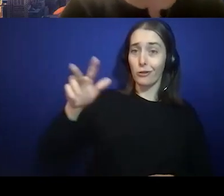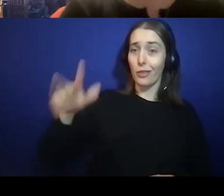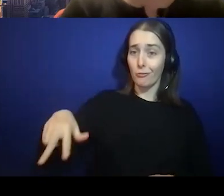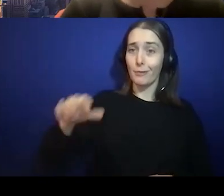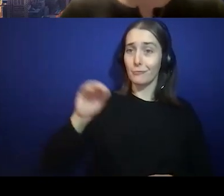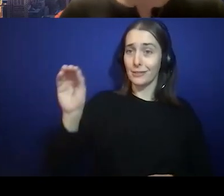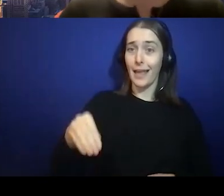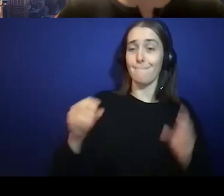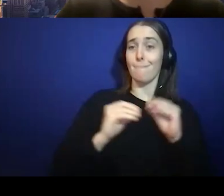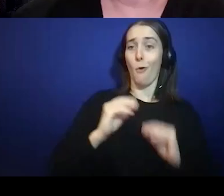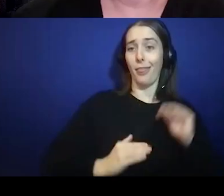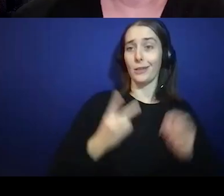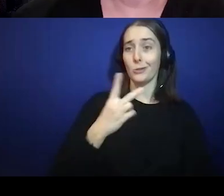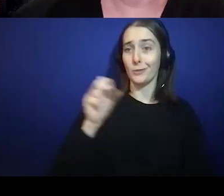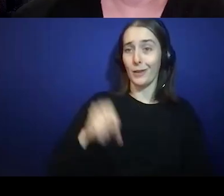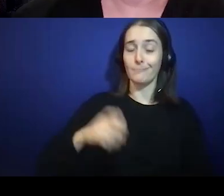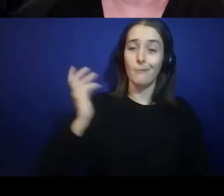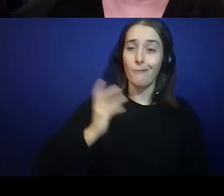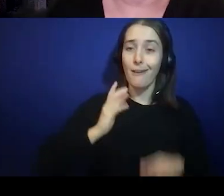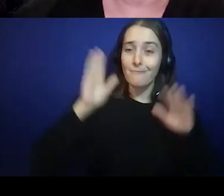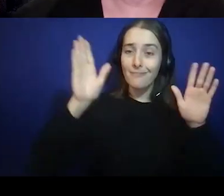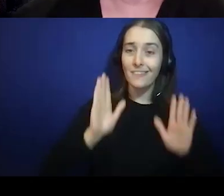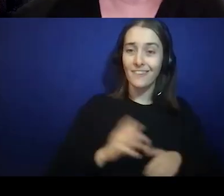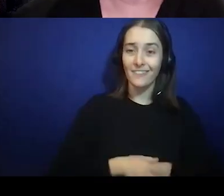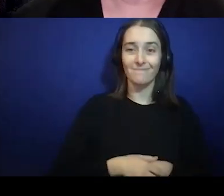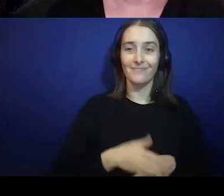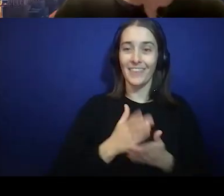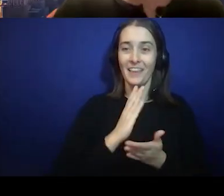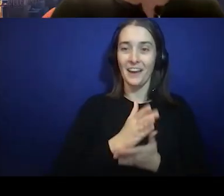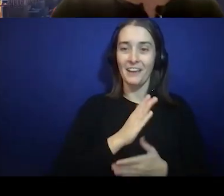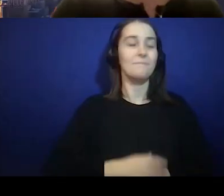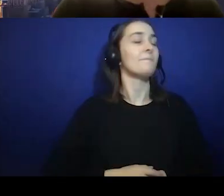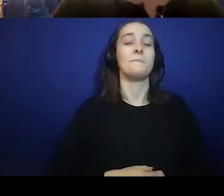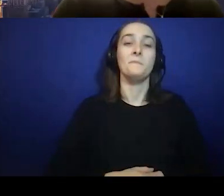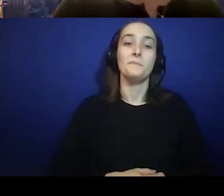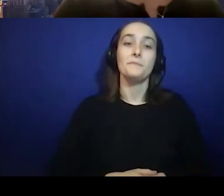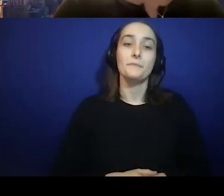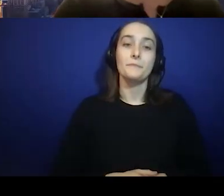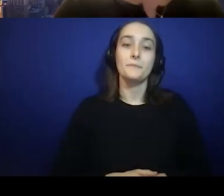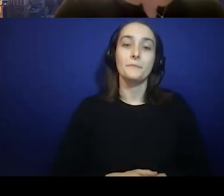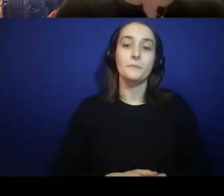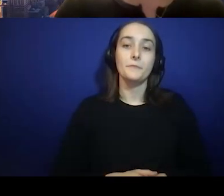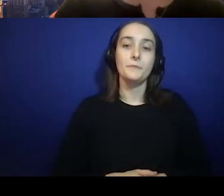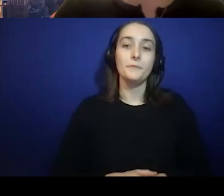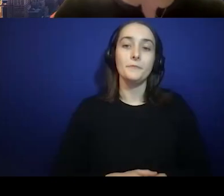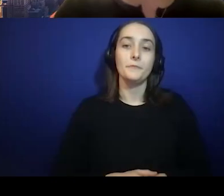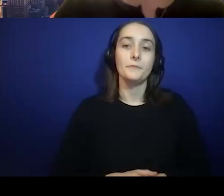than 2. Wow, that's wonderful. Mm-hmm. All right. Yeah. All